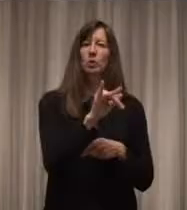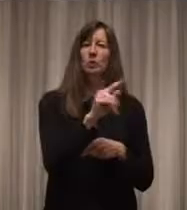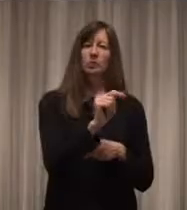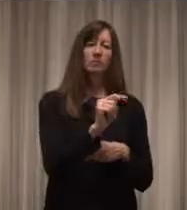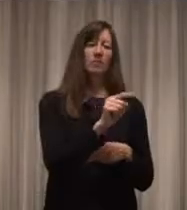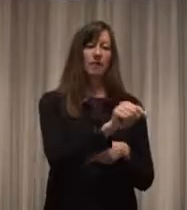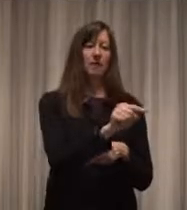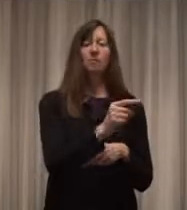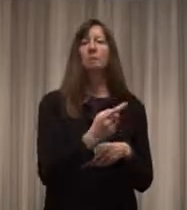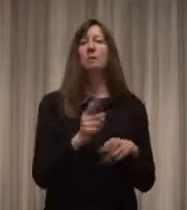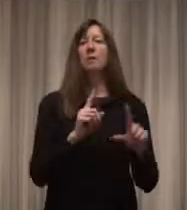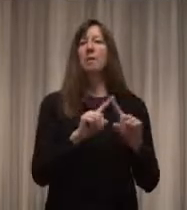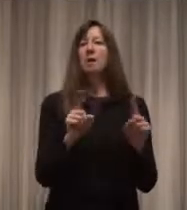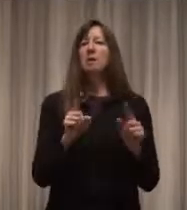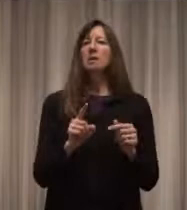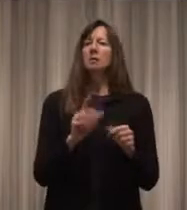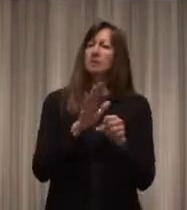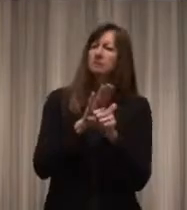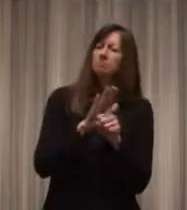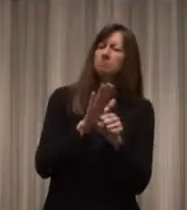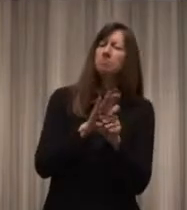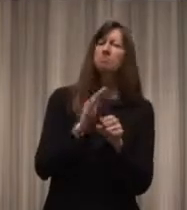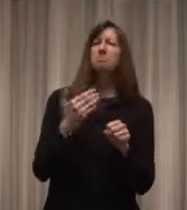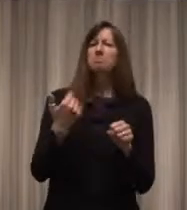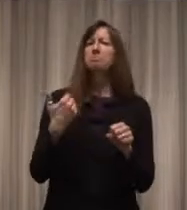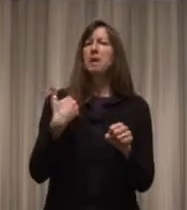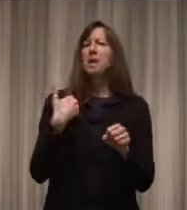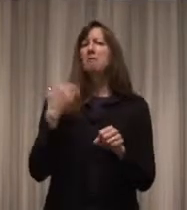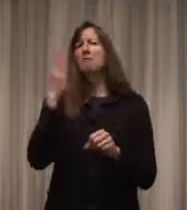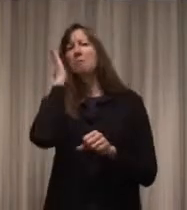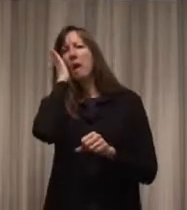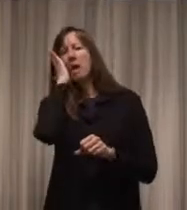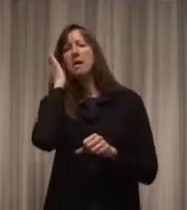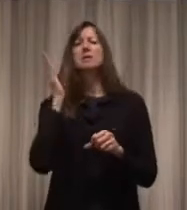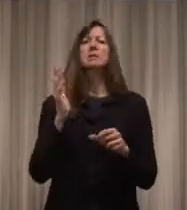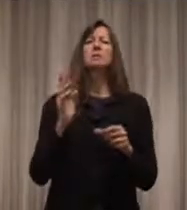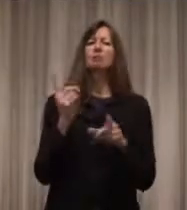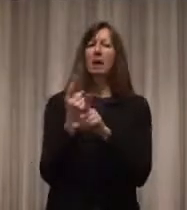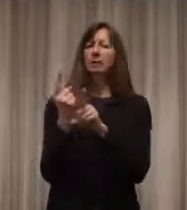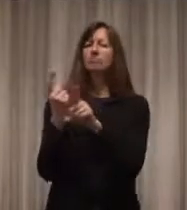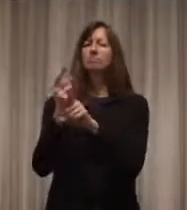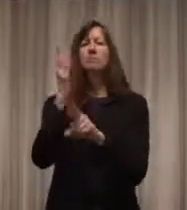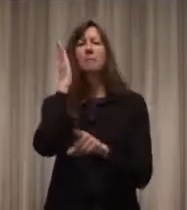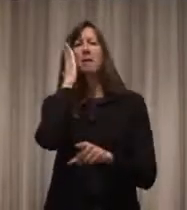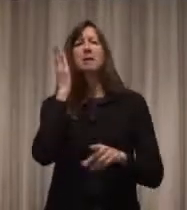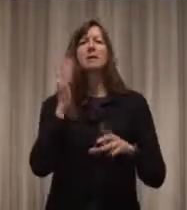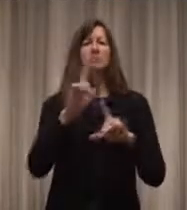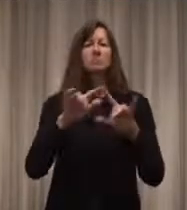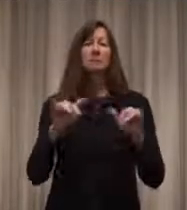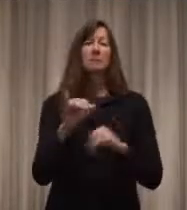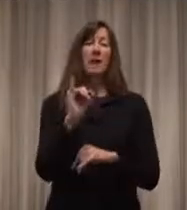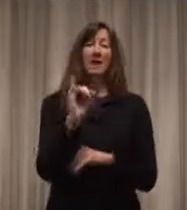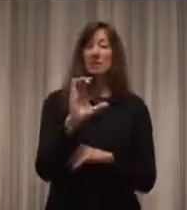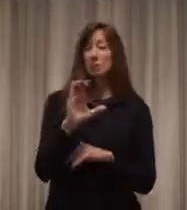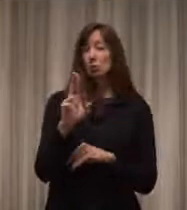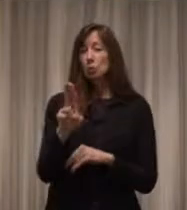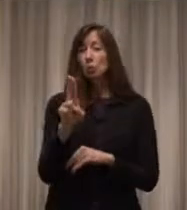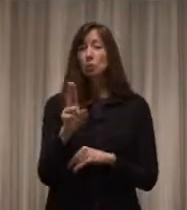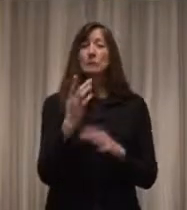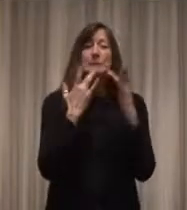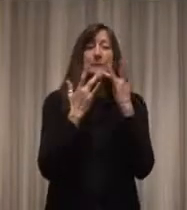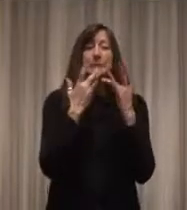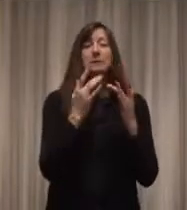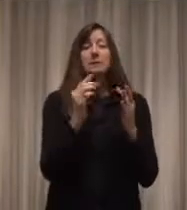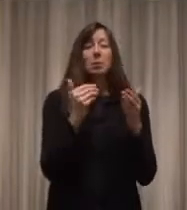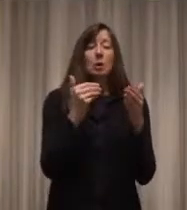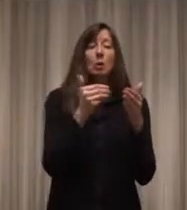but once again, as I've said before, in working with our local hospitals, we can add more ICU capacity if needed. It's more